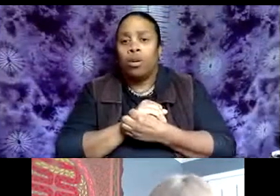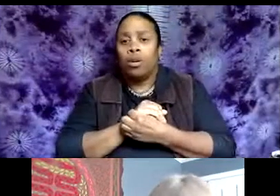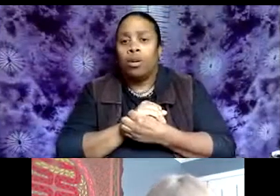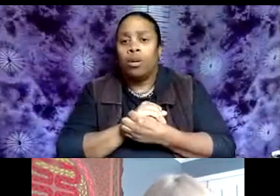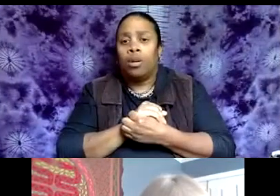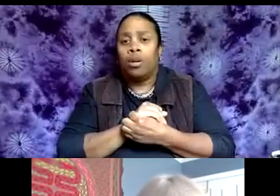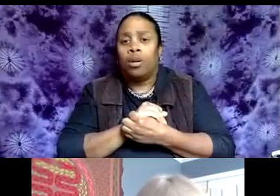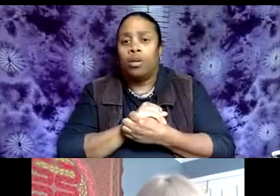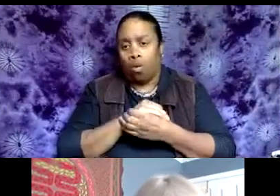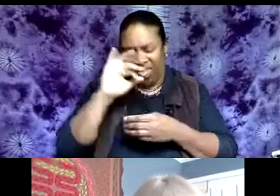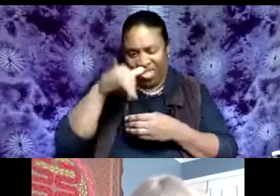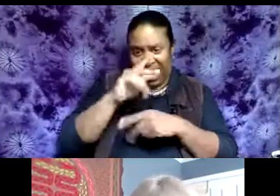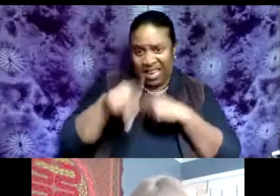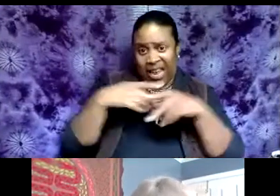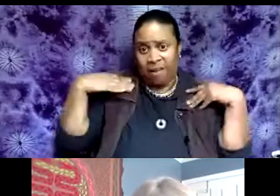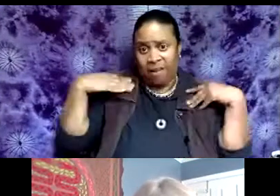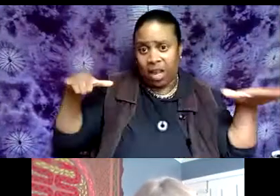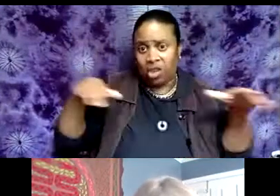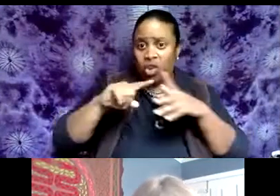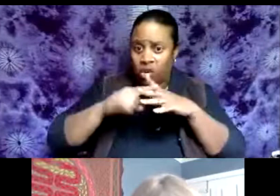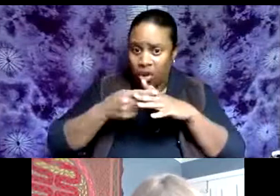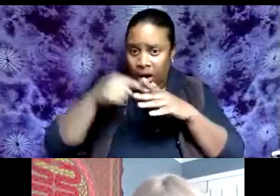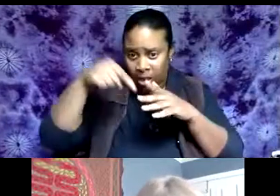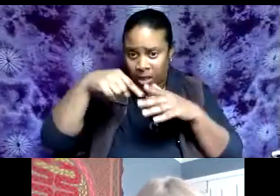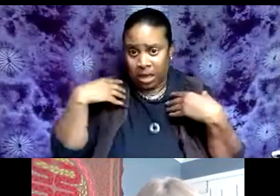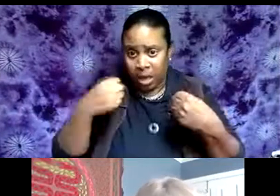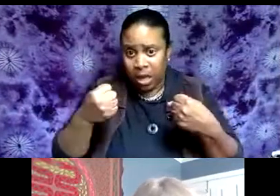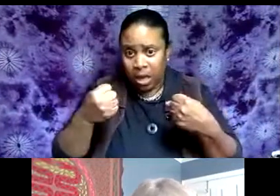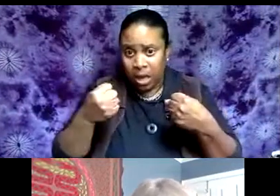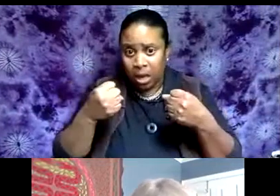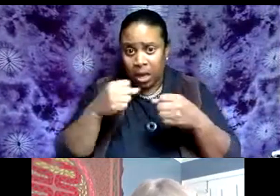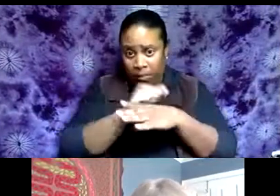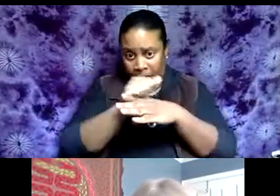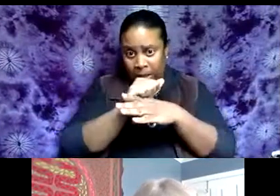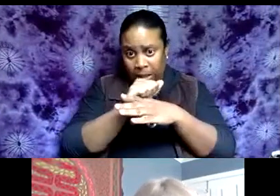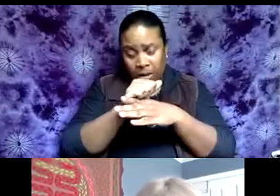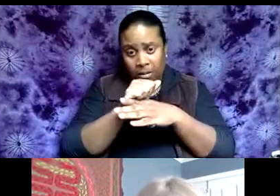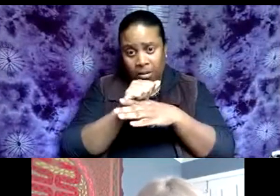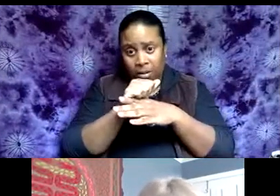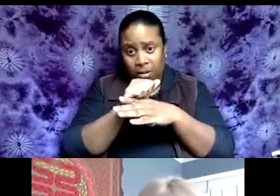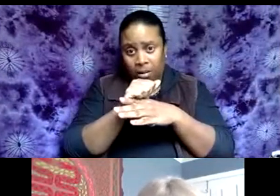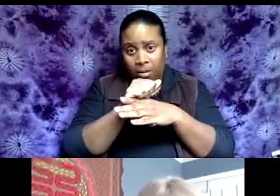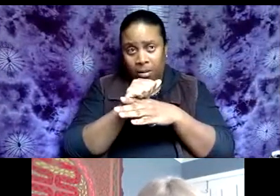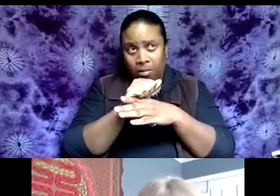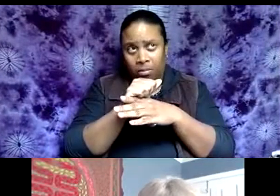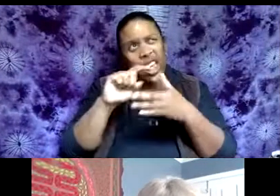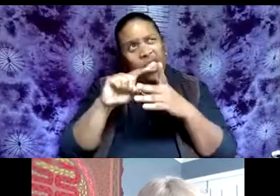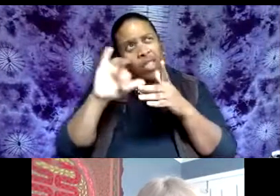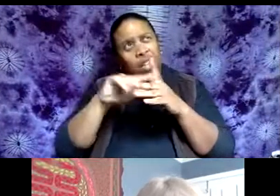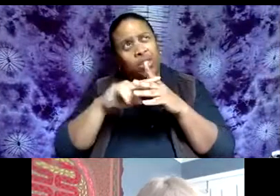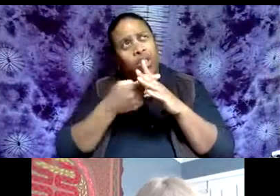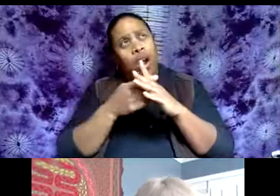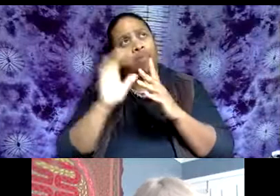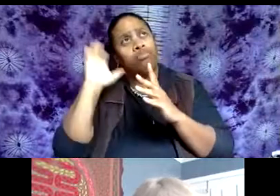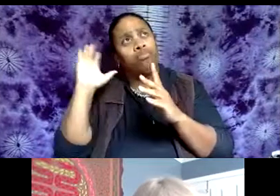the angels that started this healing modality that I do, the Seraphim Blueprint. Back in